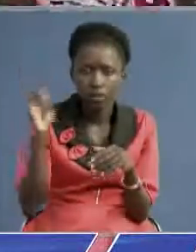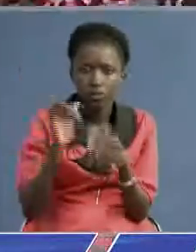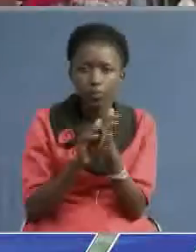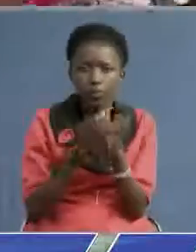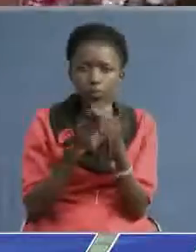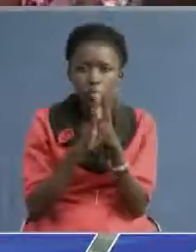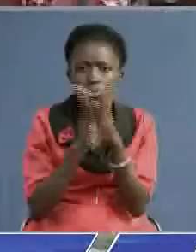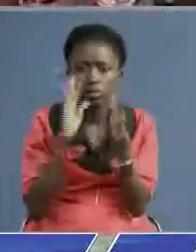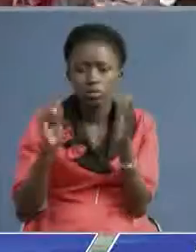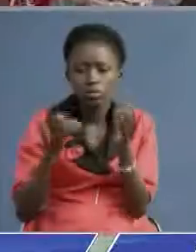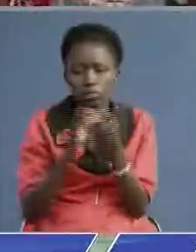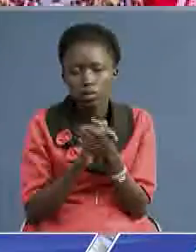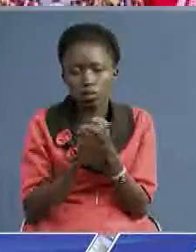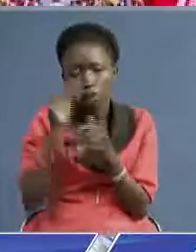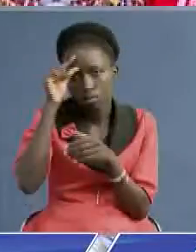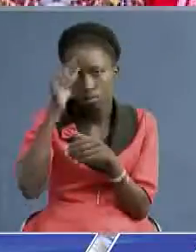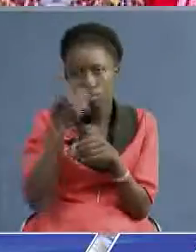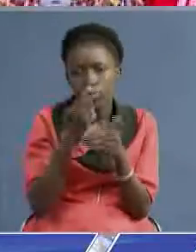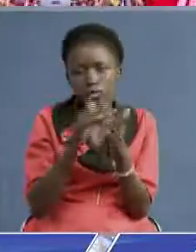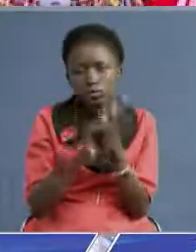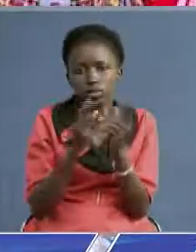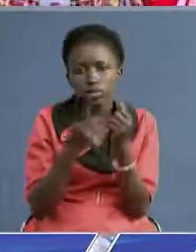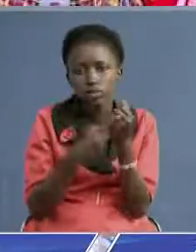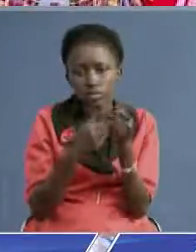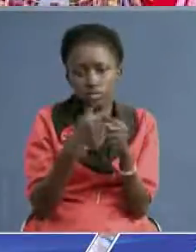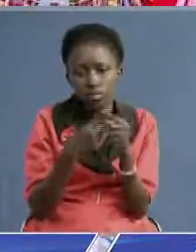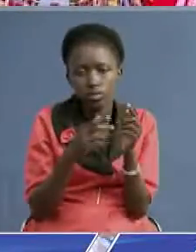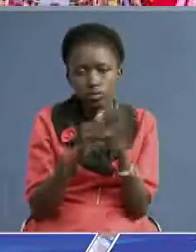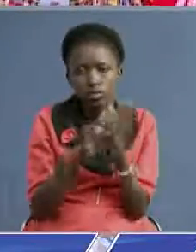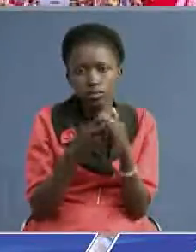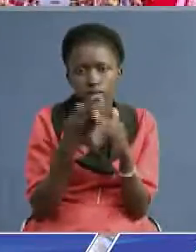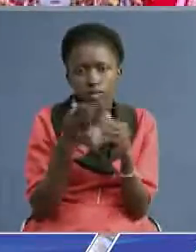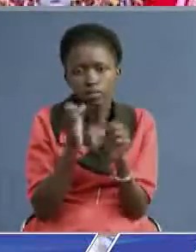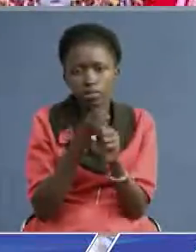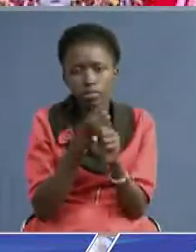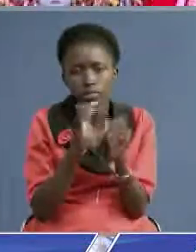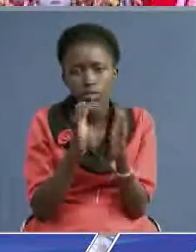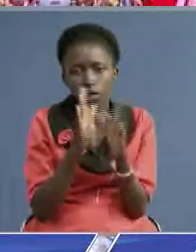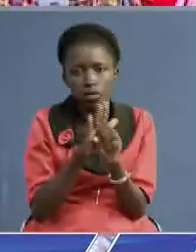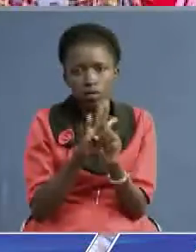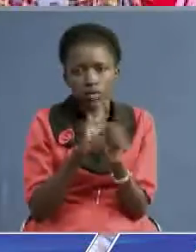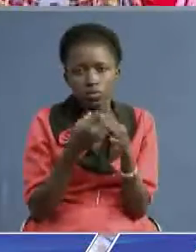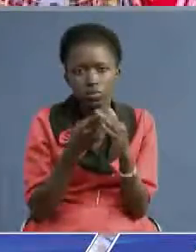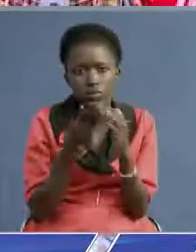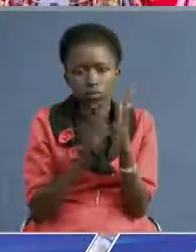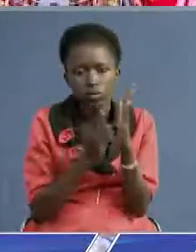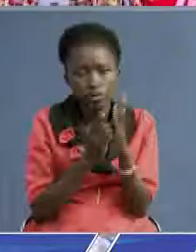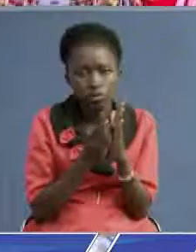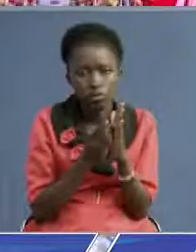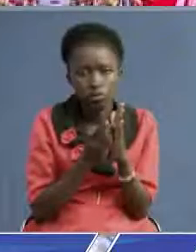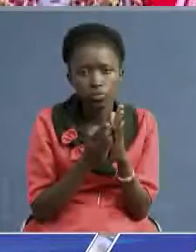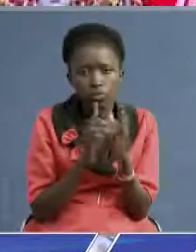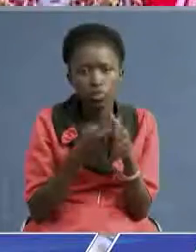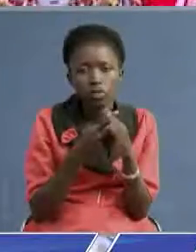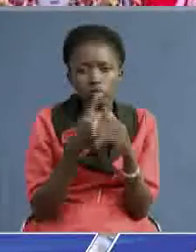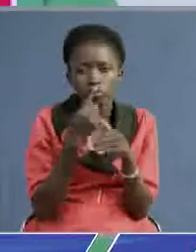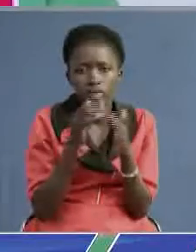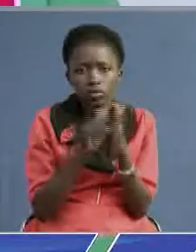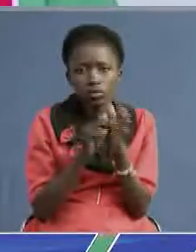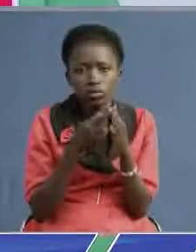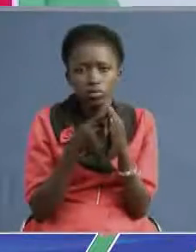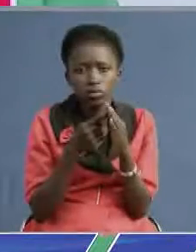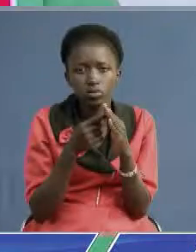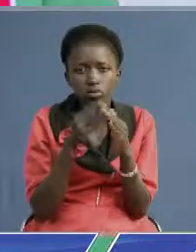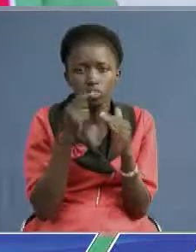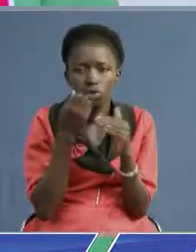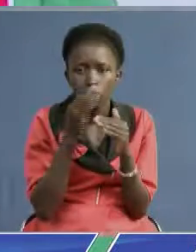Murkomen praised the Jubilee government, saying in a period of 6 years, it has made tremendous efforts in development, also taking that time to